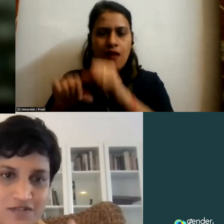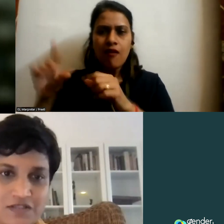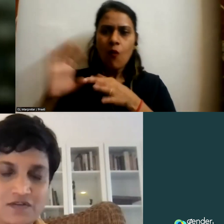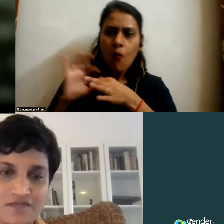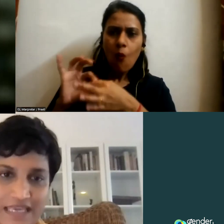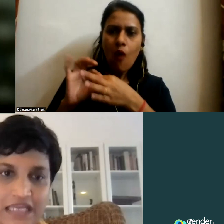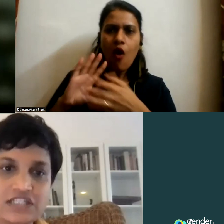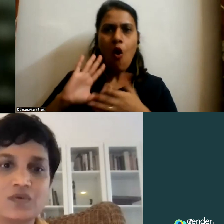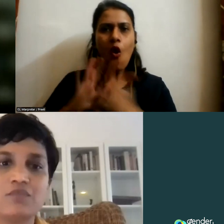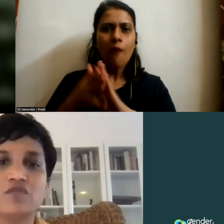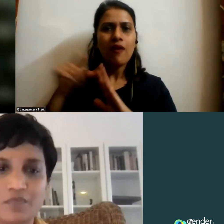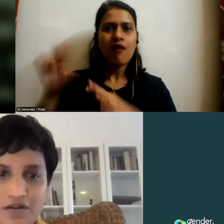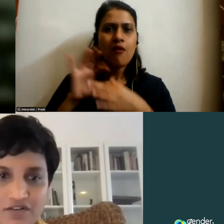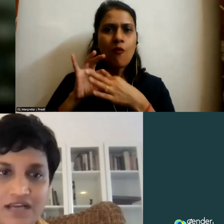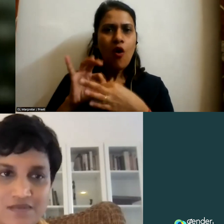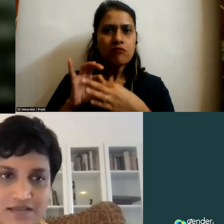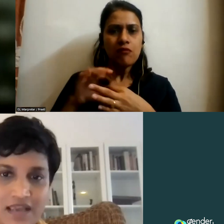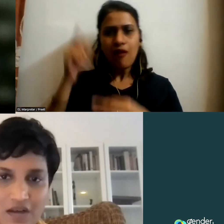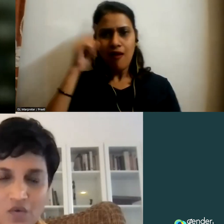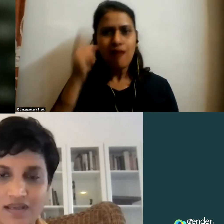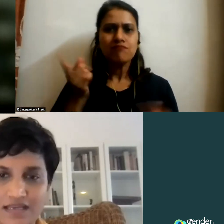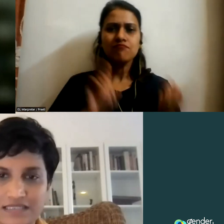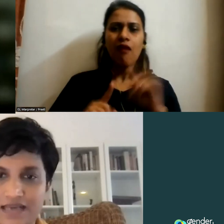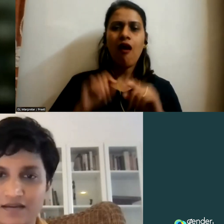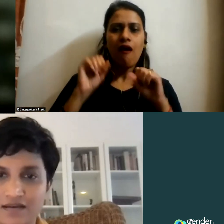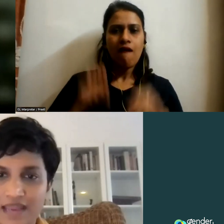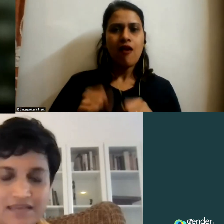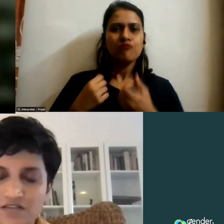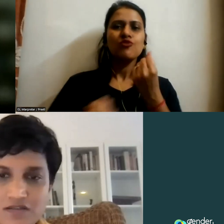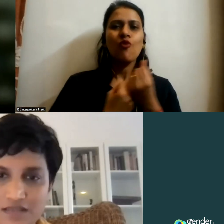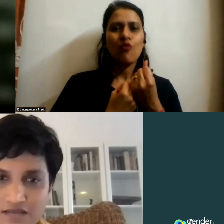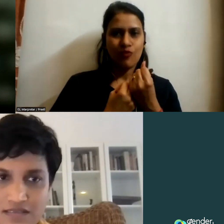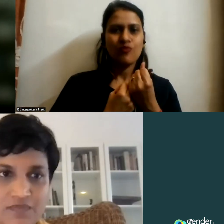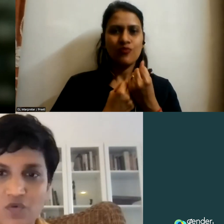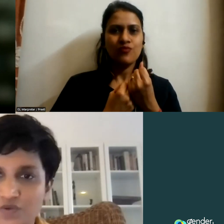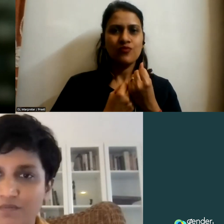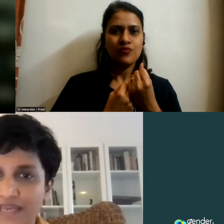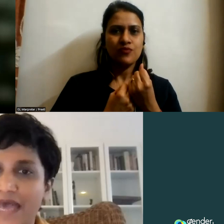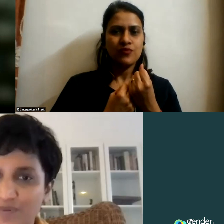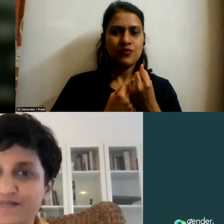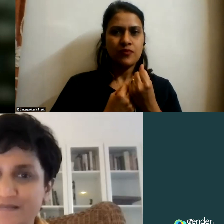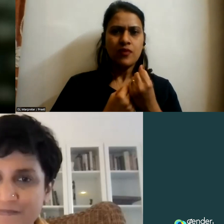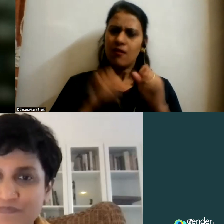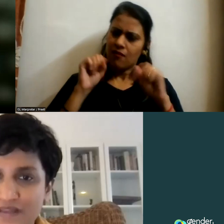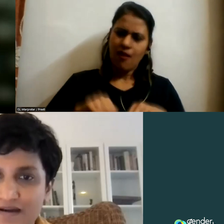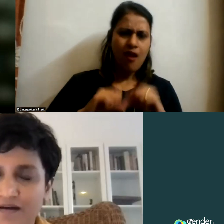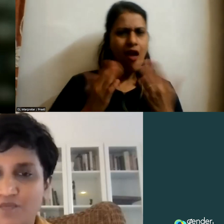that process of sort of engaging with them over a period of time. It's like, hey, this is something which we can make